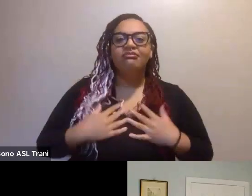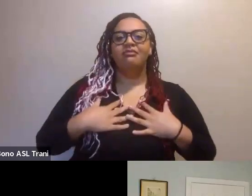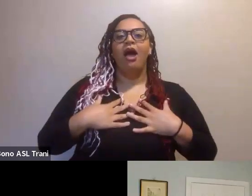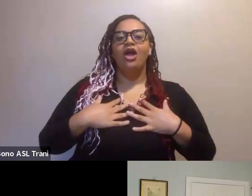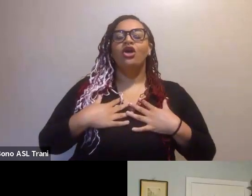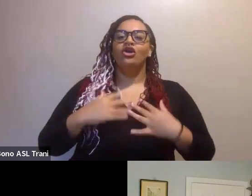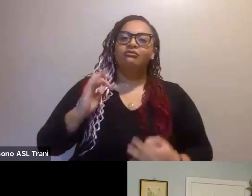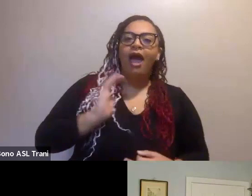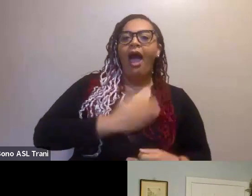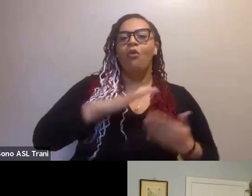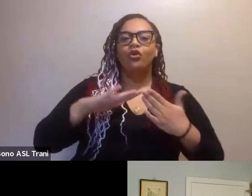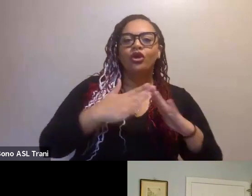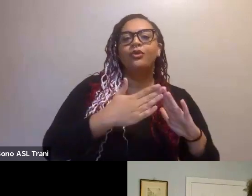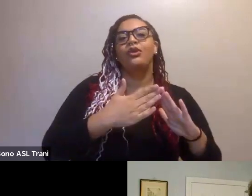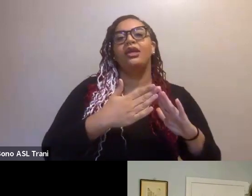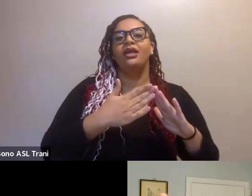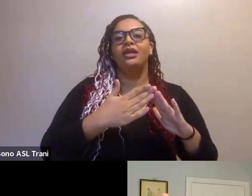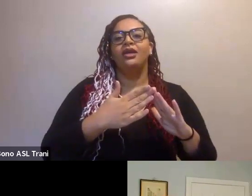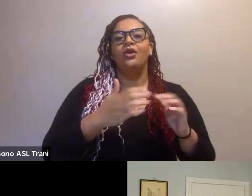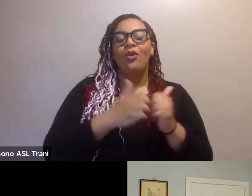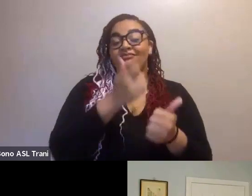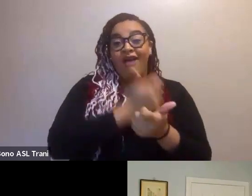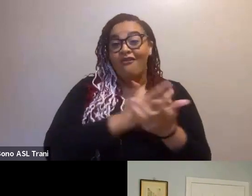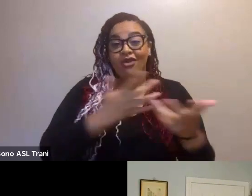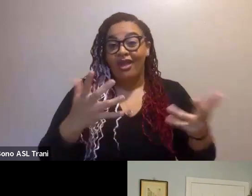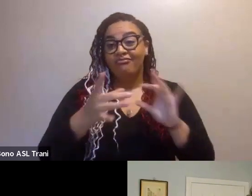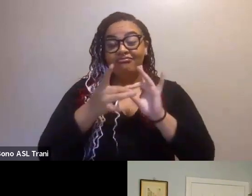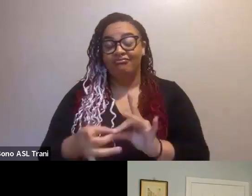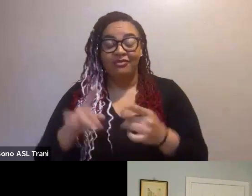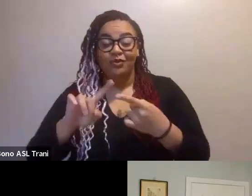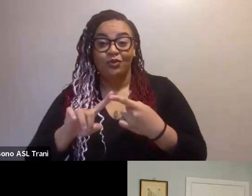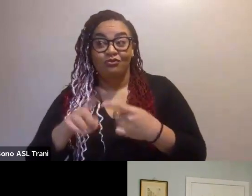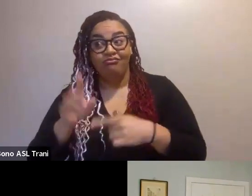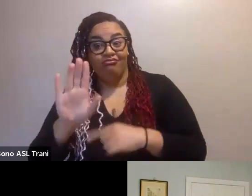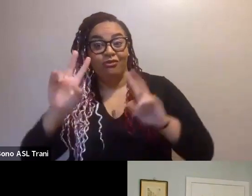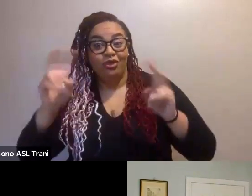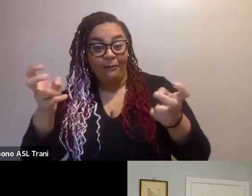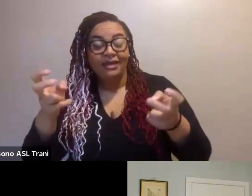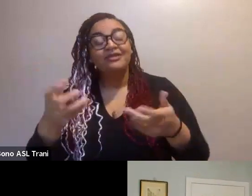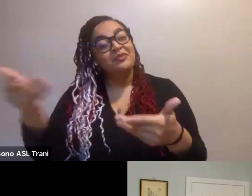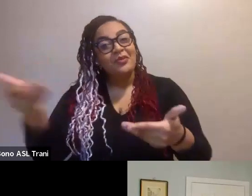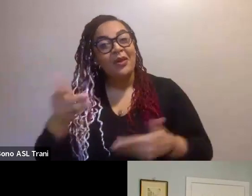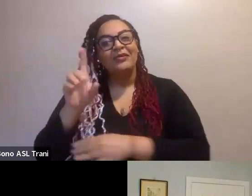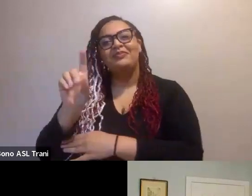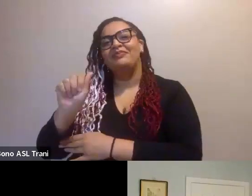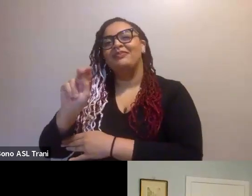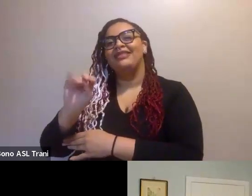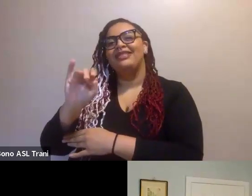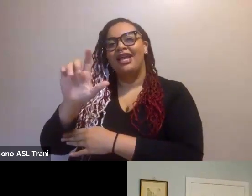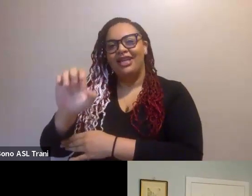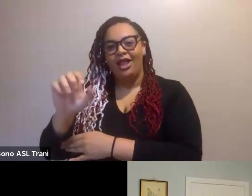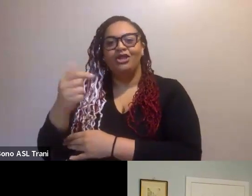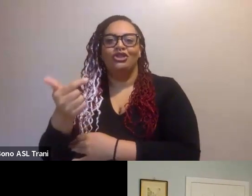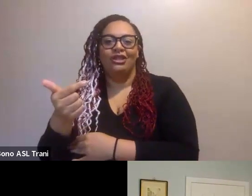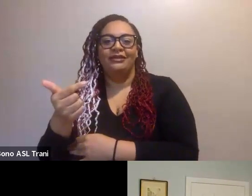Our charcuterie expert and beyond, Danielle G, welcome. Hello, everyone. Today's